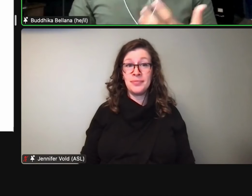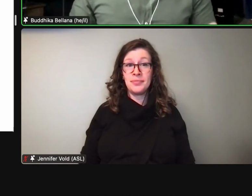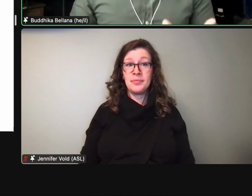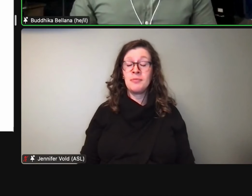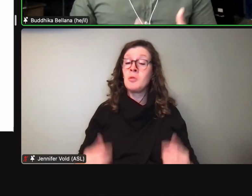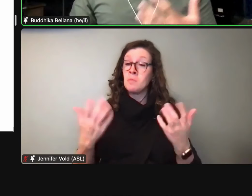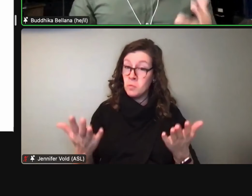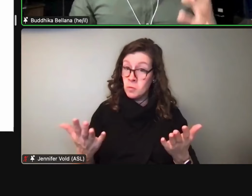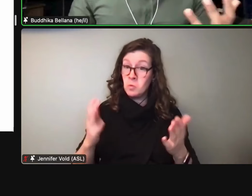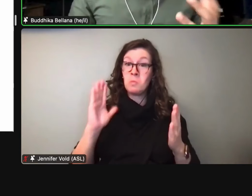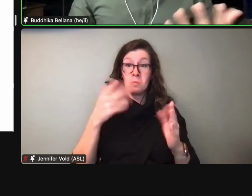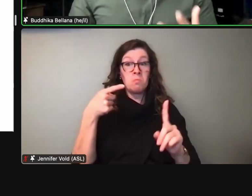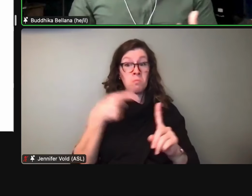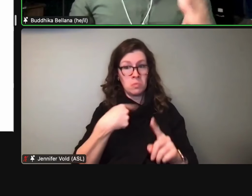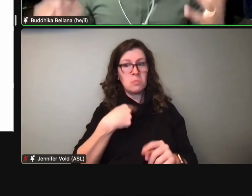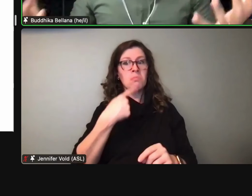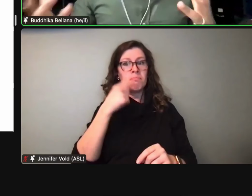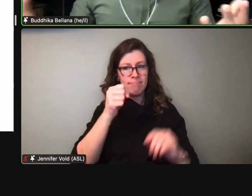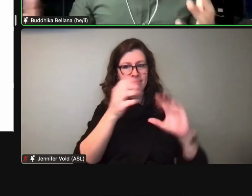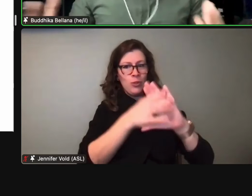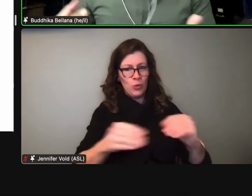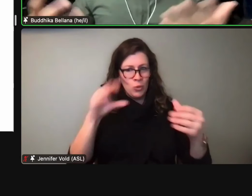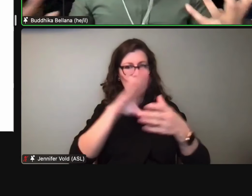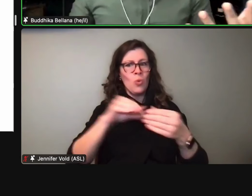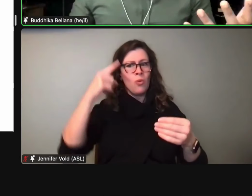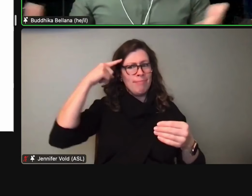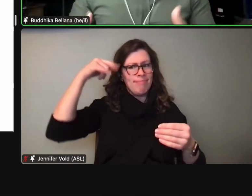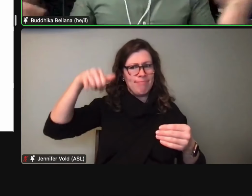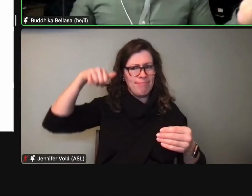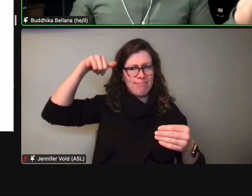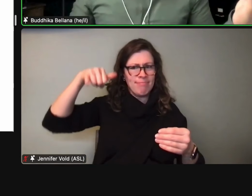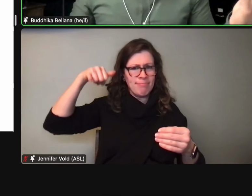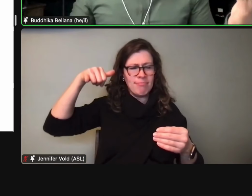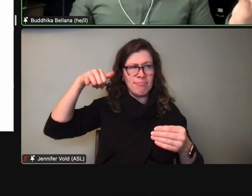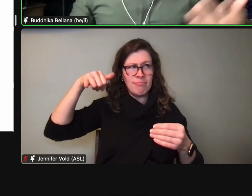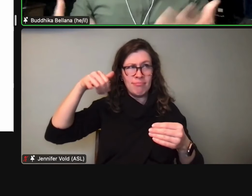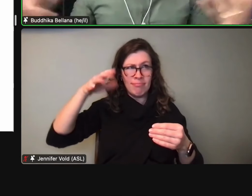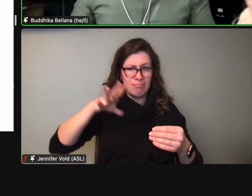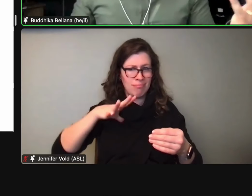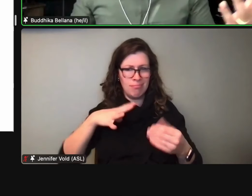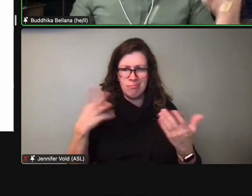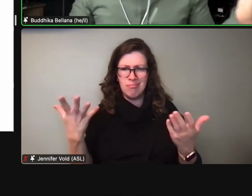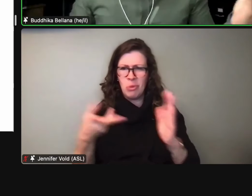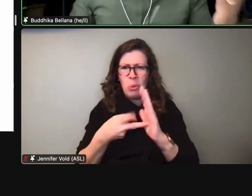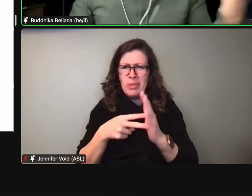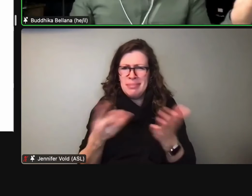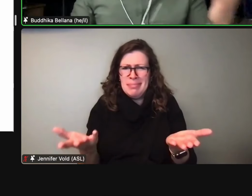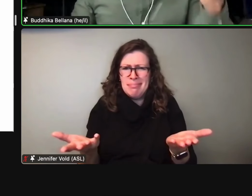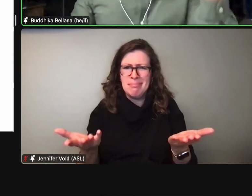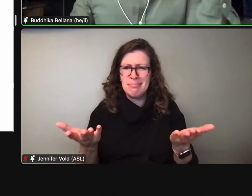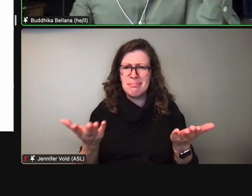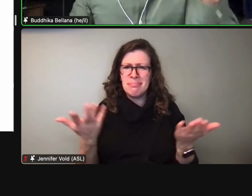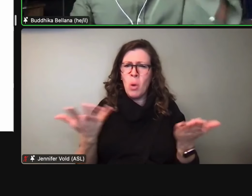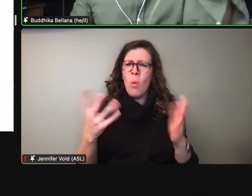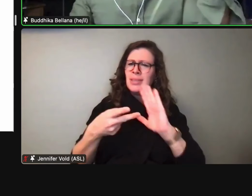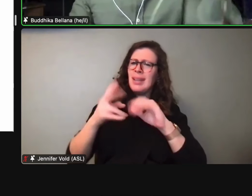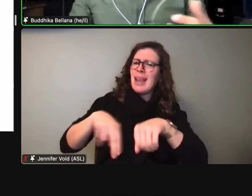that stories are lingering in mind, but what exactly does that mean? For example, what is the nature of